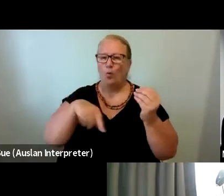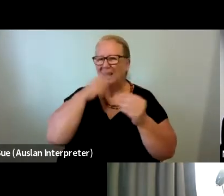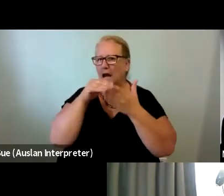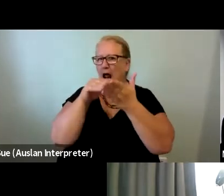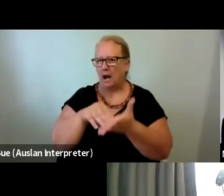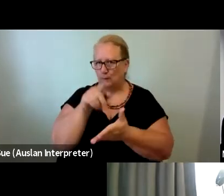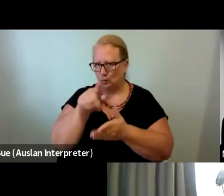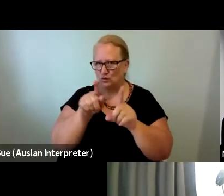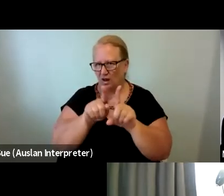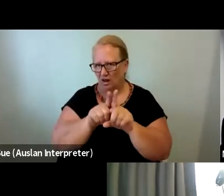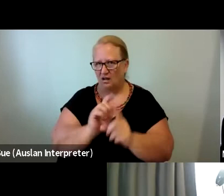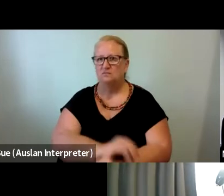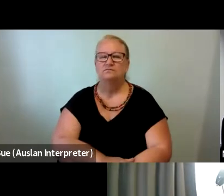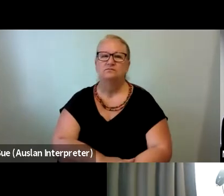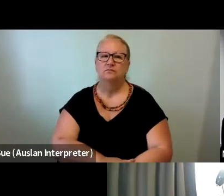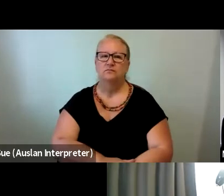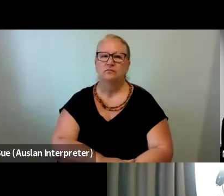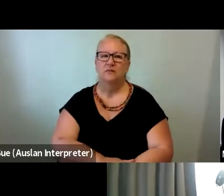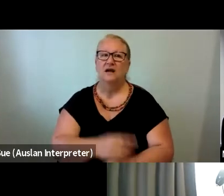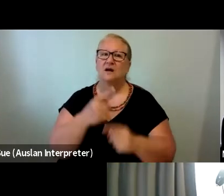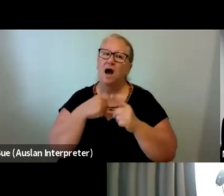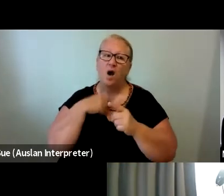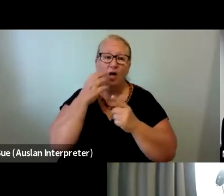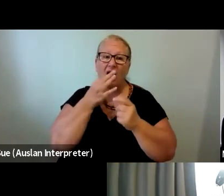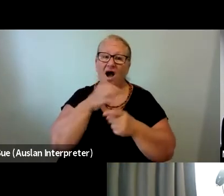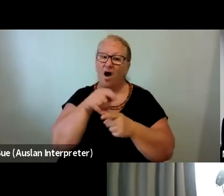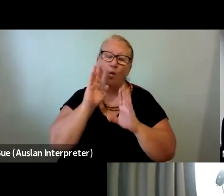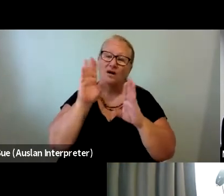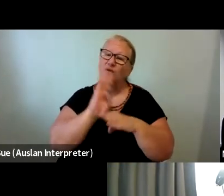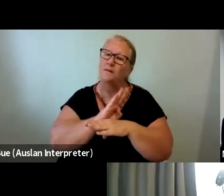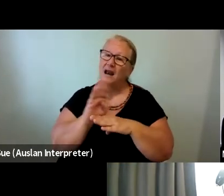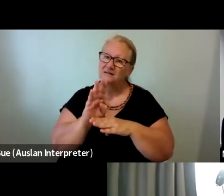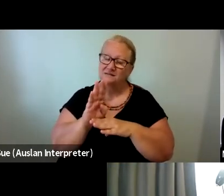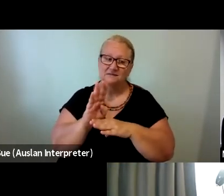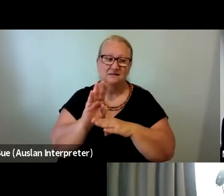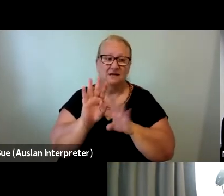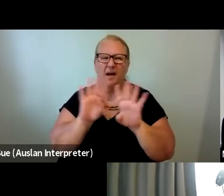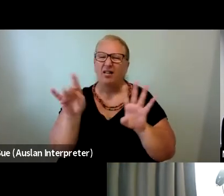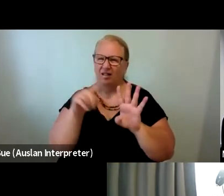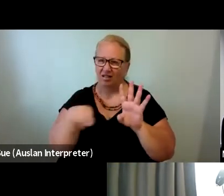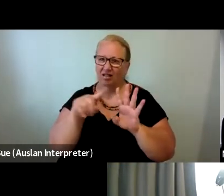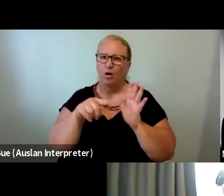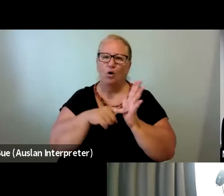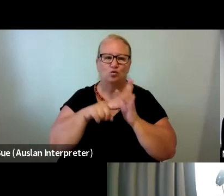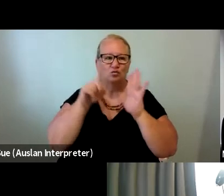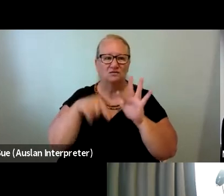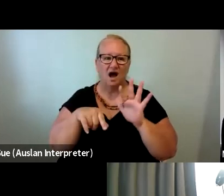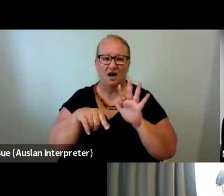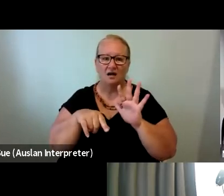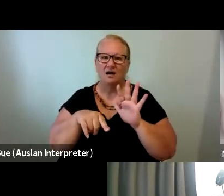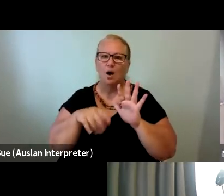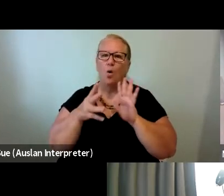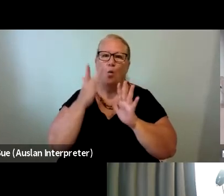out. I'll also ask all of our wonderful panelists to start by identifying themselves when they speak.